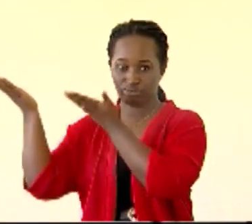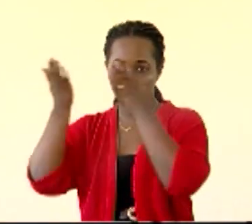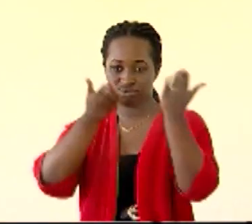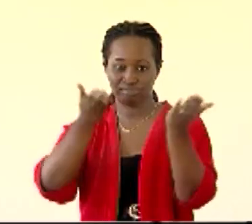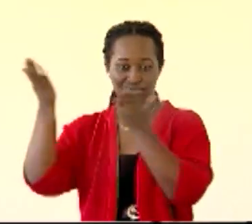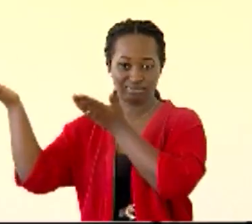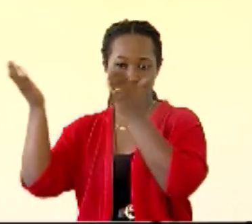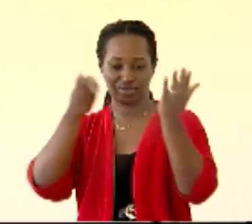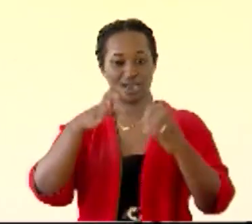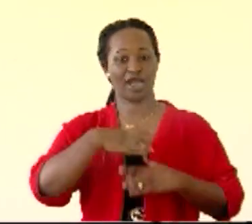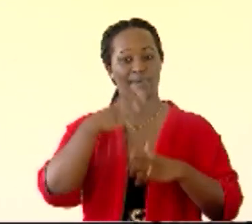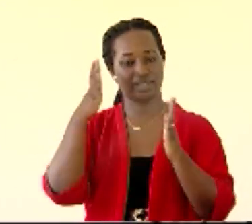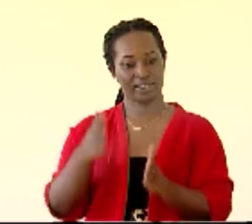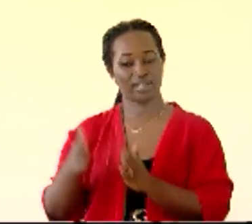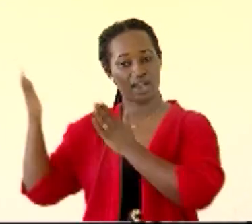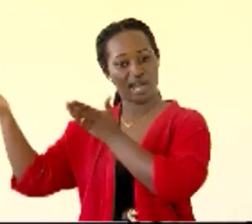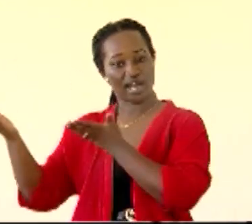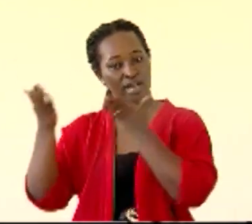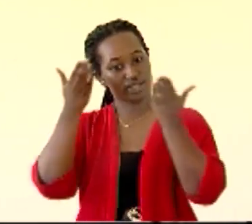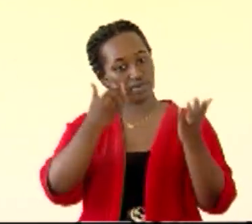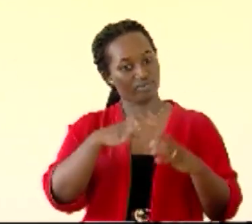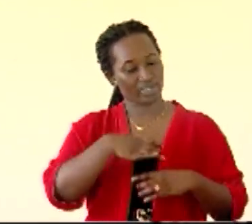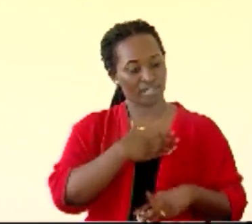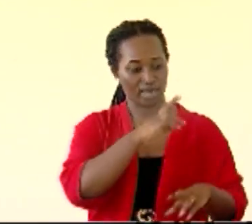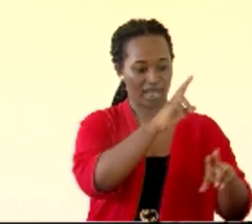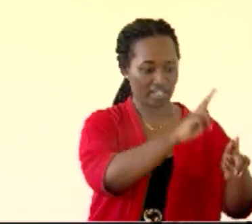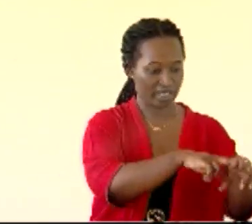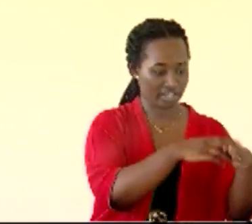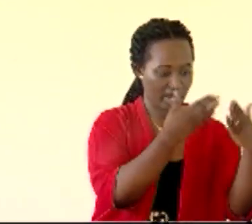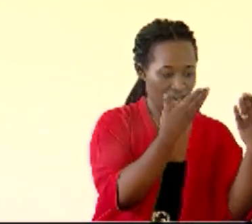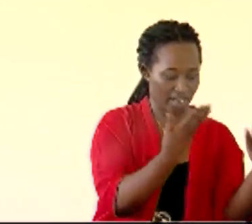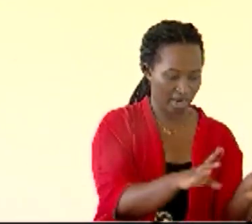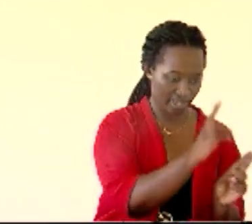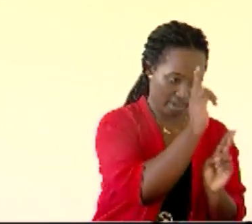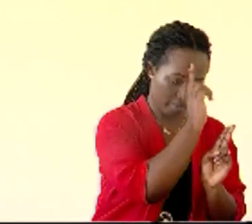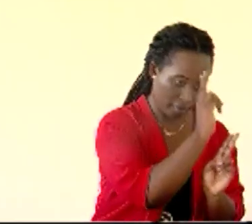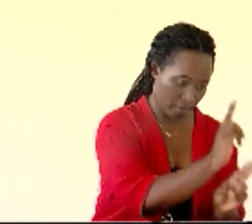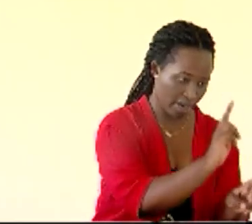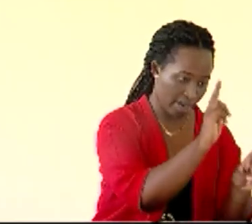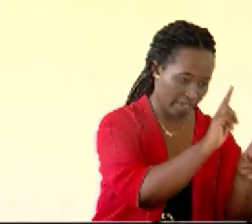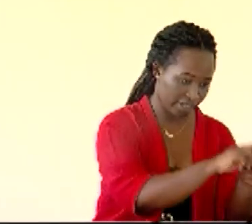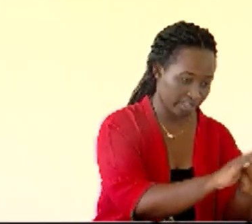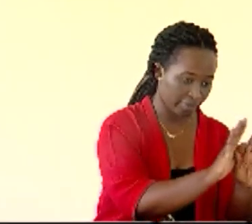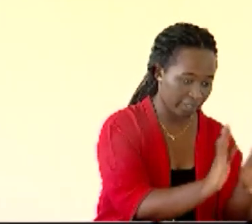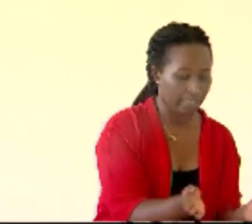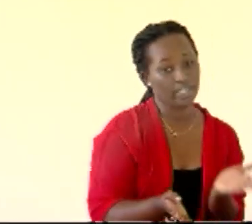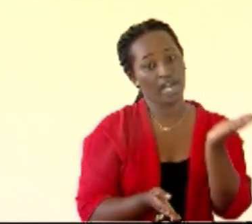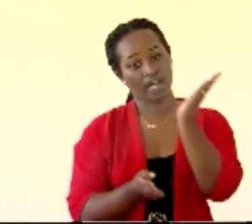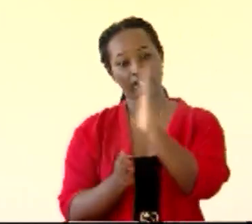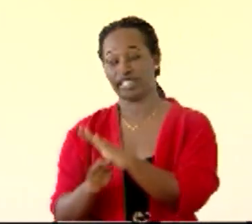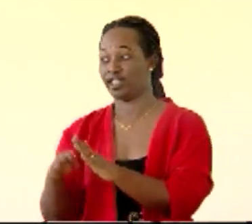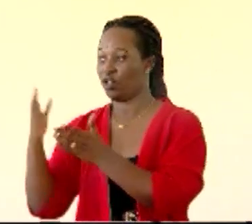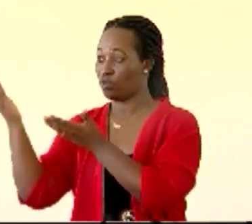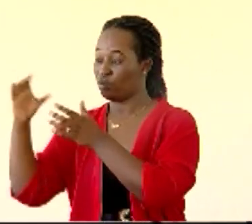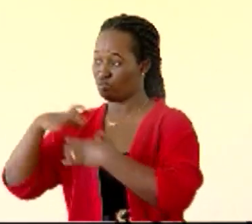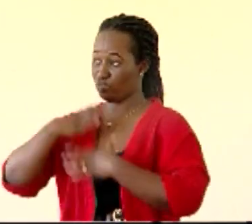Akamwicaza ku ntebe muyobozi byubahiro byinshi agasubira hanze akafata undi mushyitsi